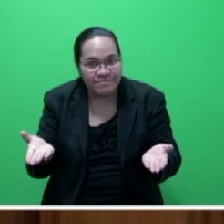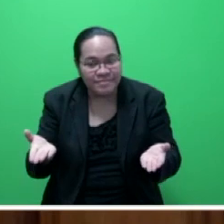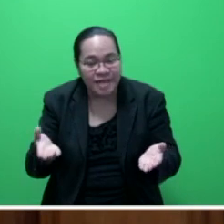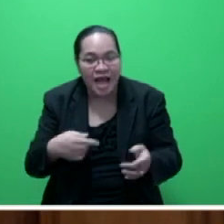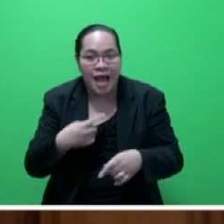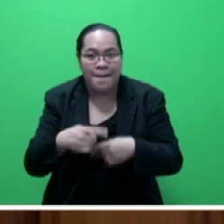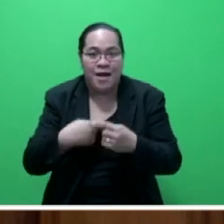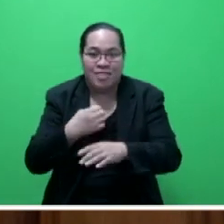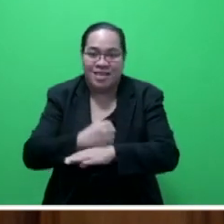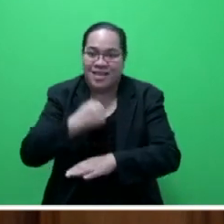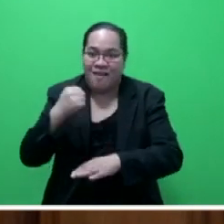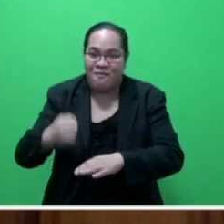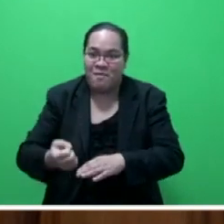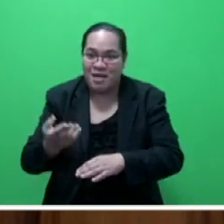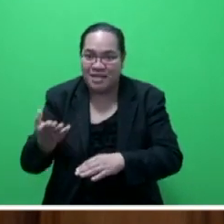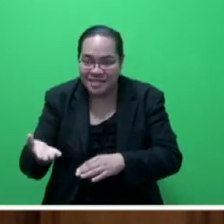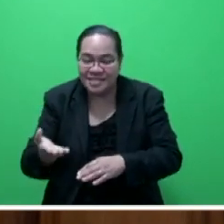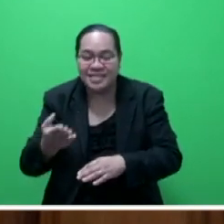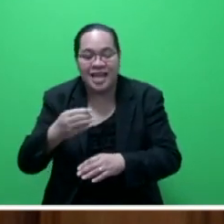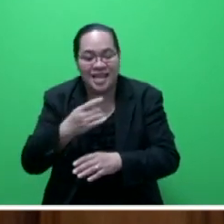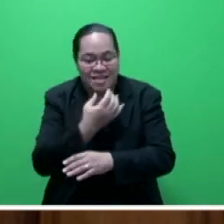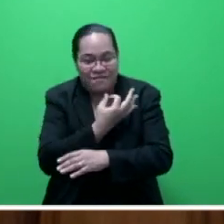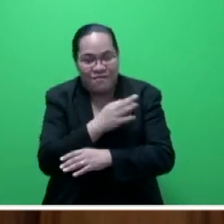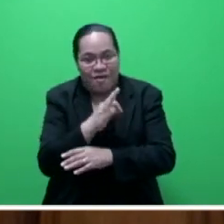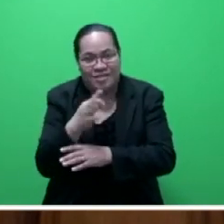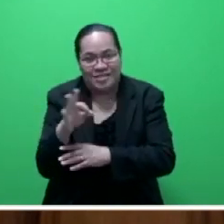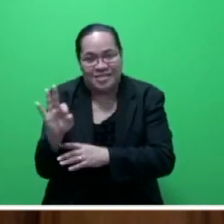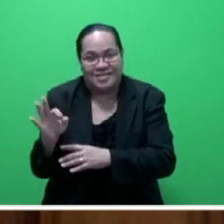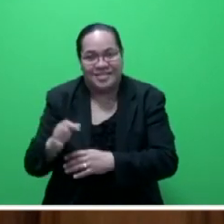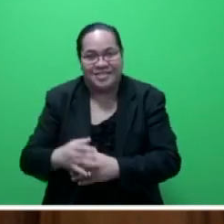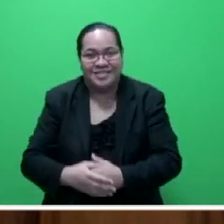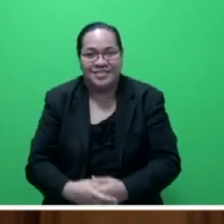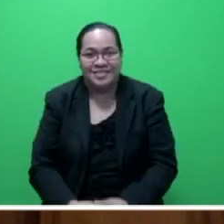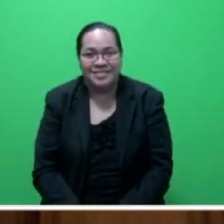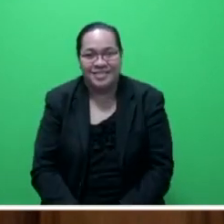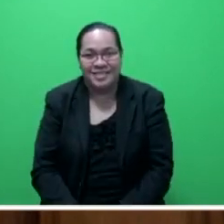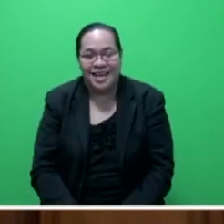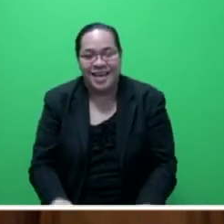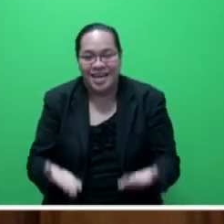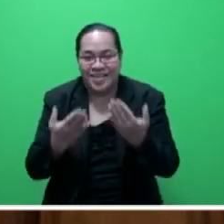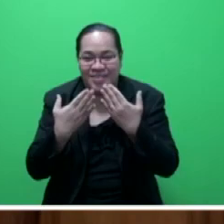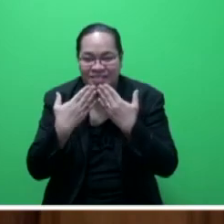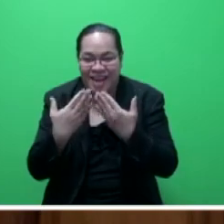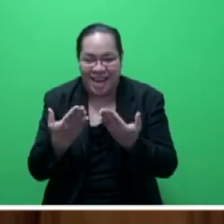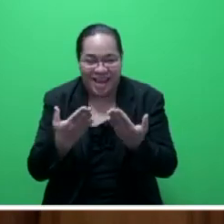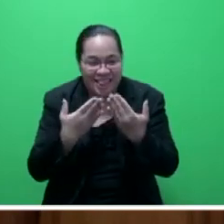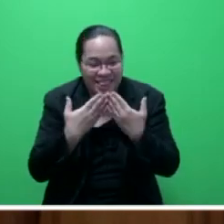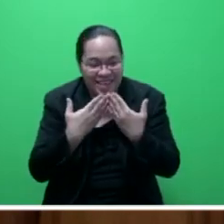government's efforts in the forestry sector. And thank you.